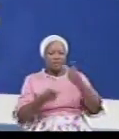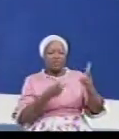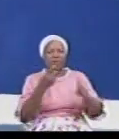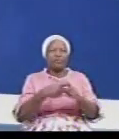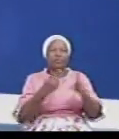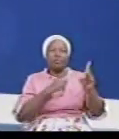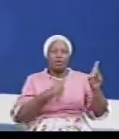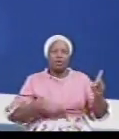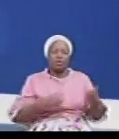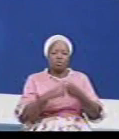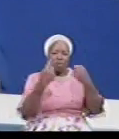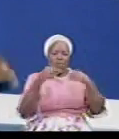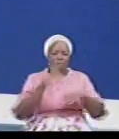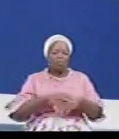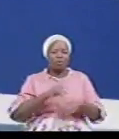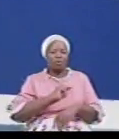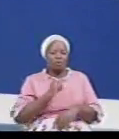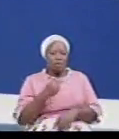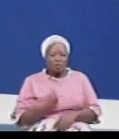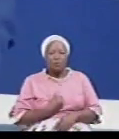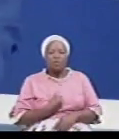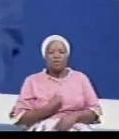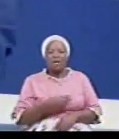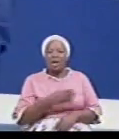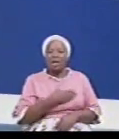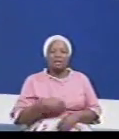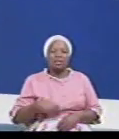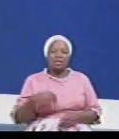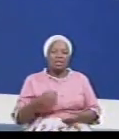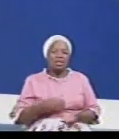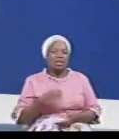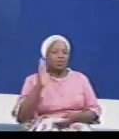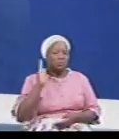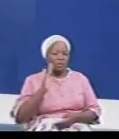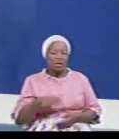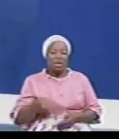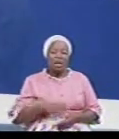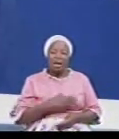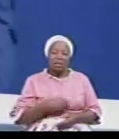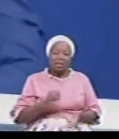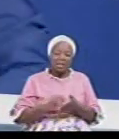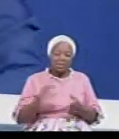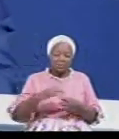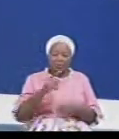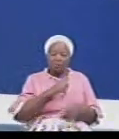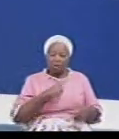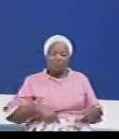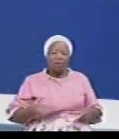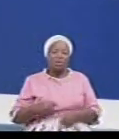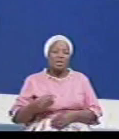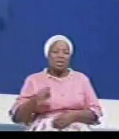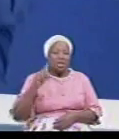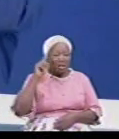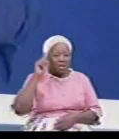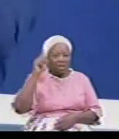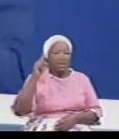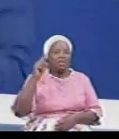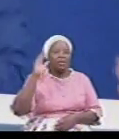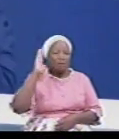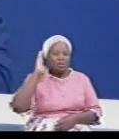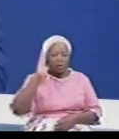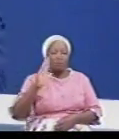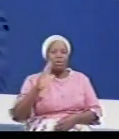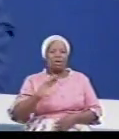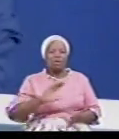Conversions everywhere. Conversions in the churches. Conversions in the nations. Conversions in the